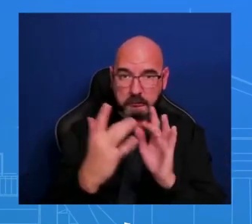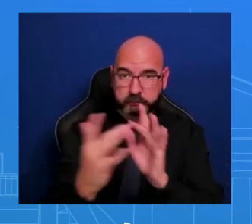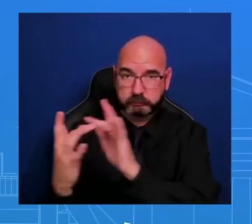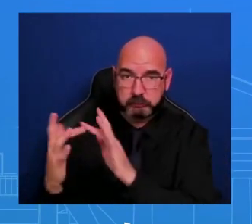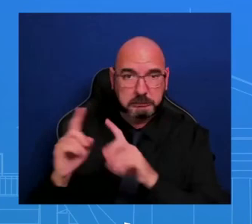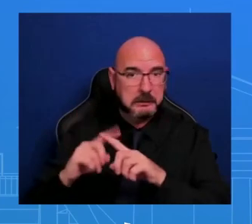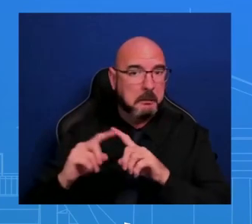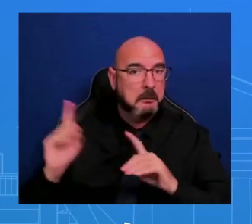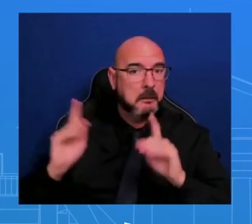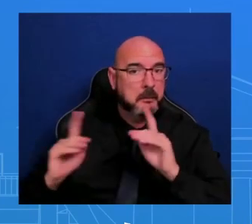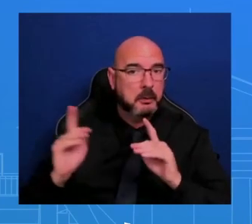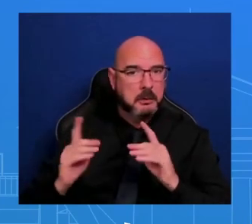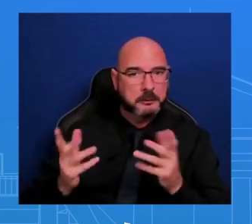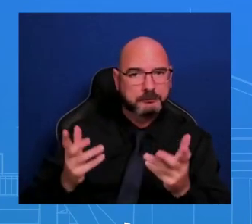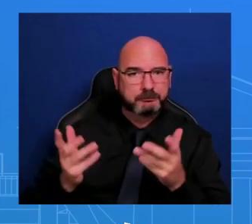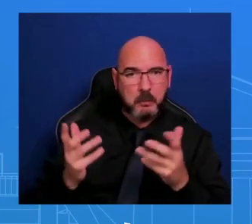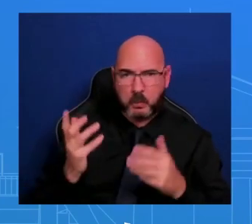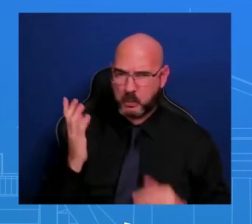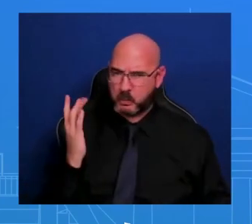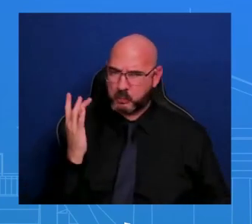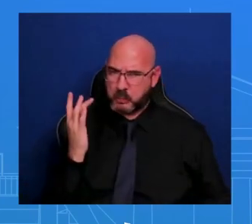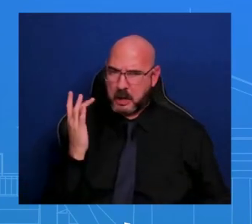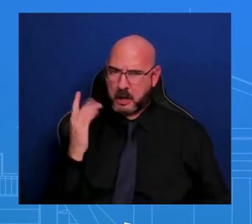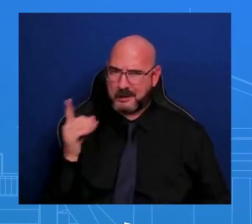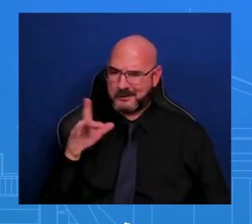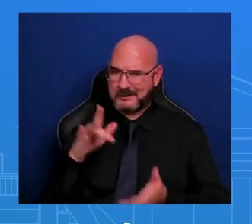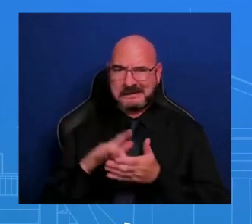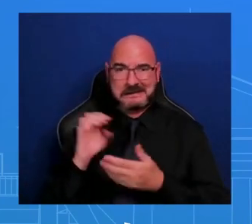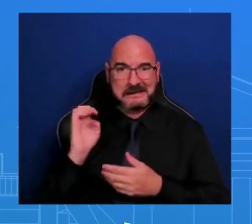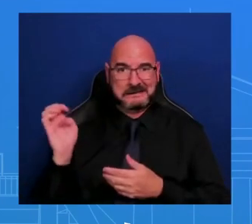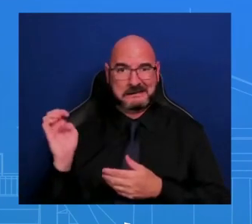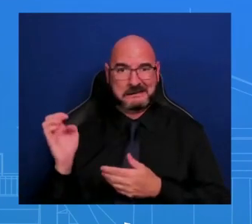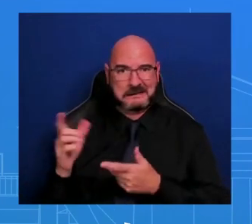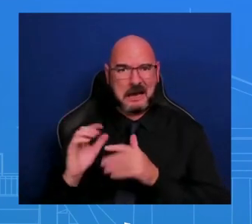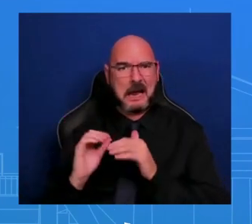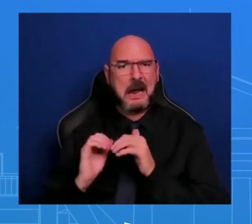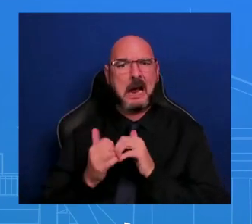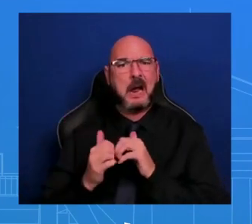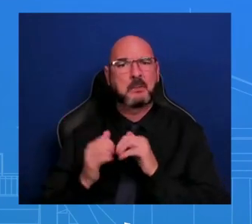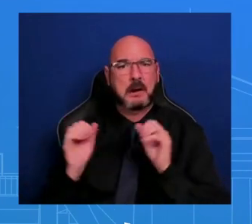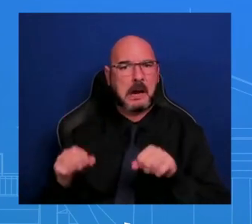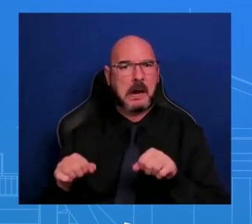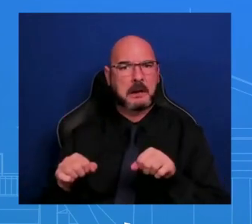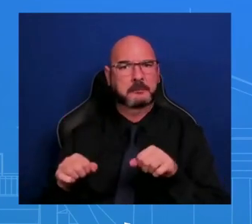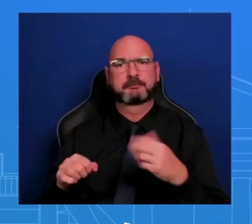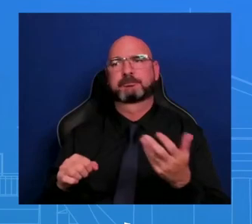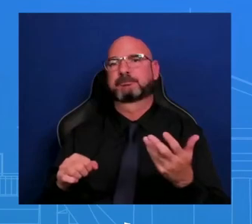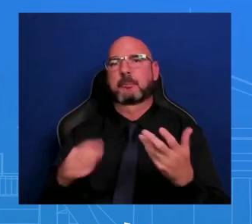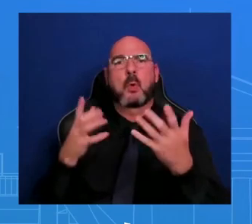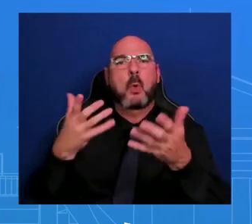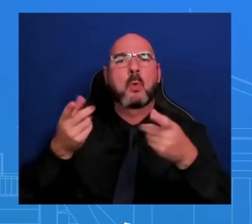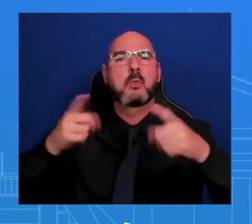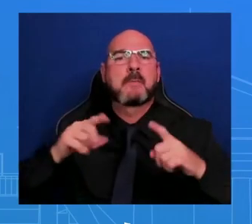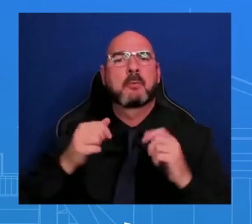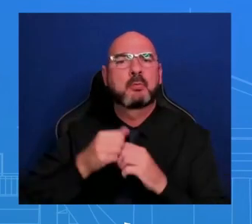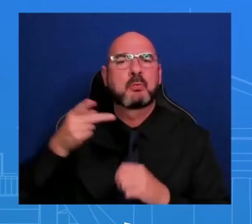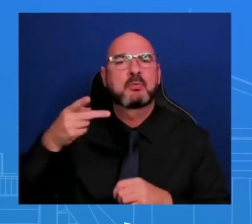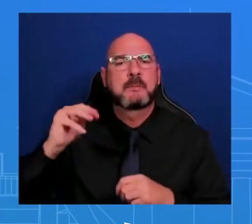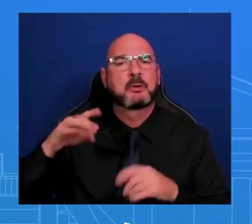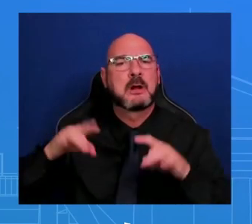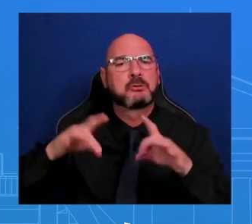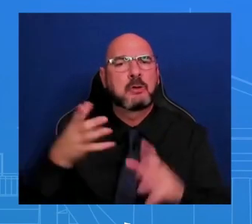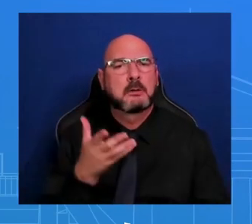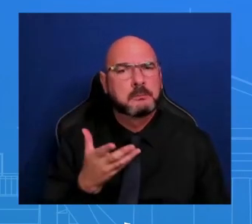how, you know, are you going to keep the prime minister of Australia waiting while Netanyahu's on the phone? Like, how is that going to